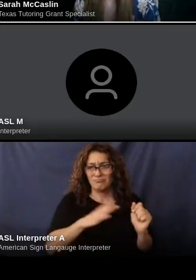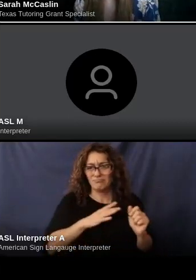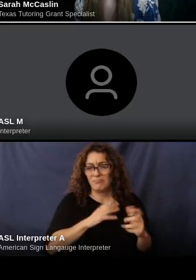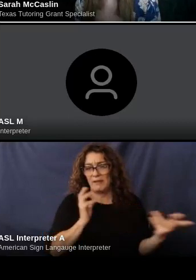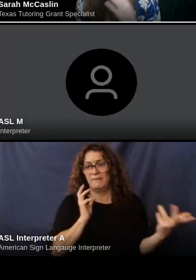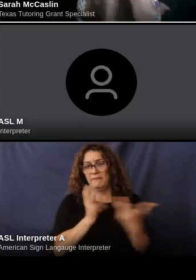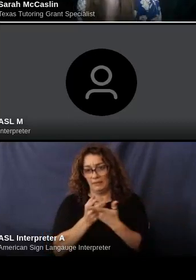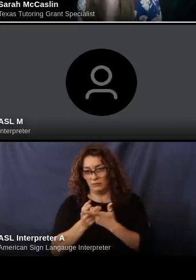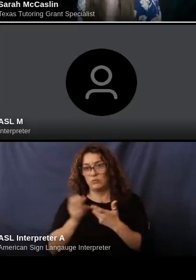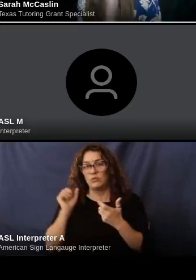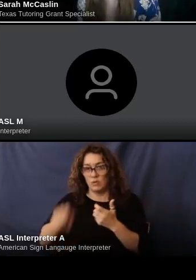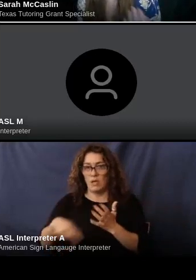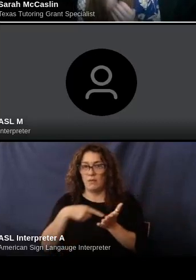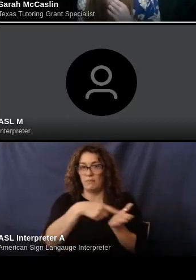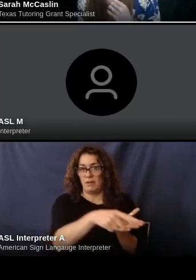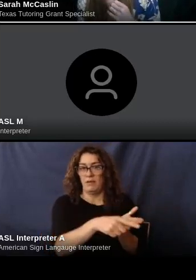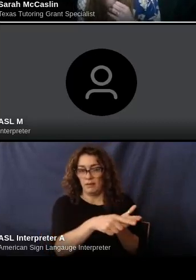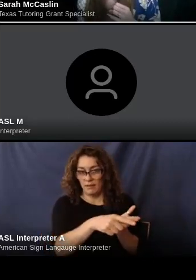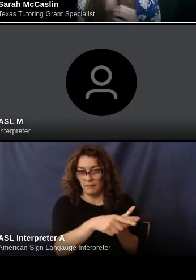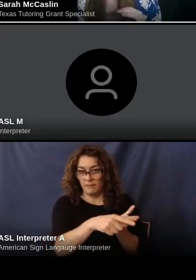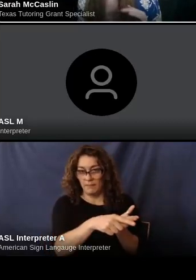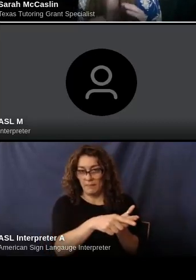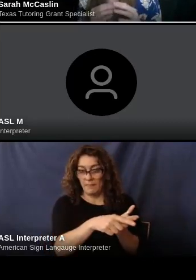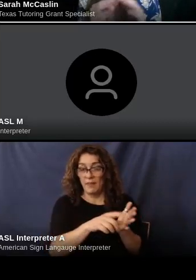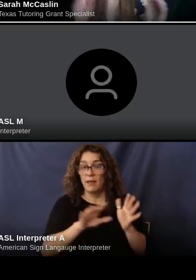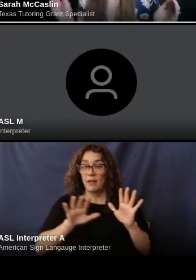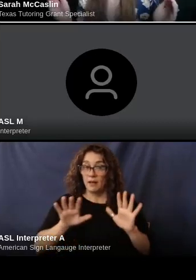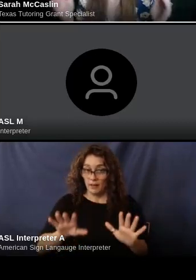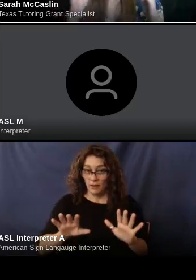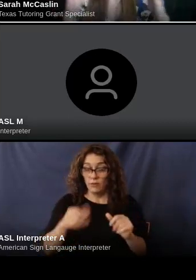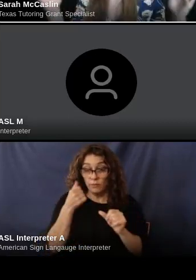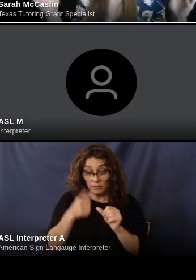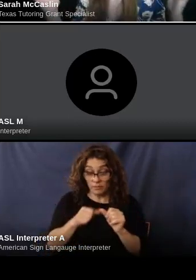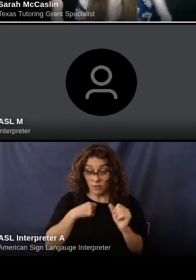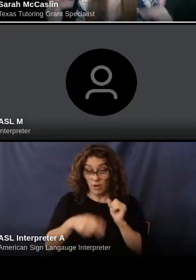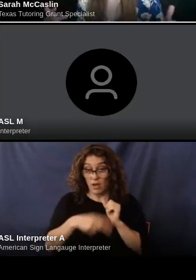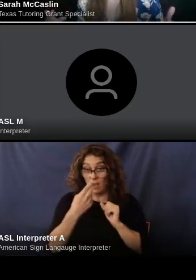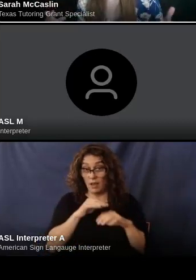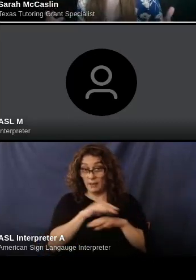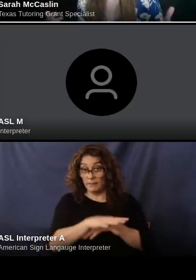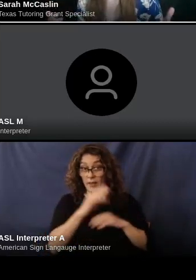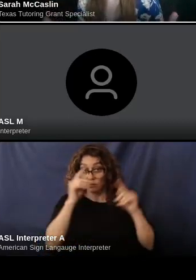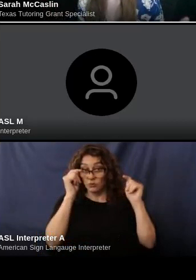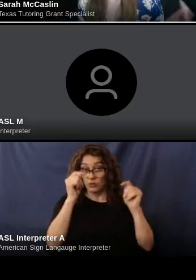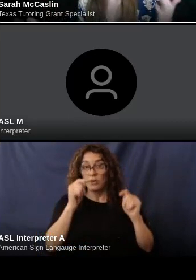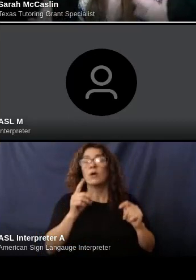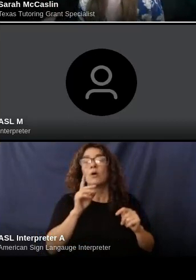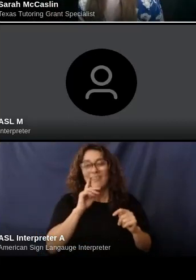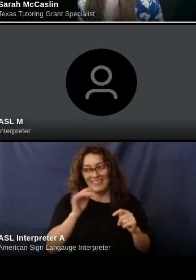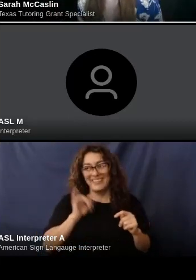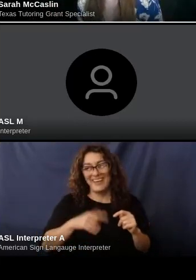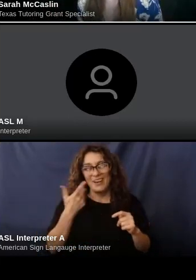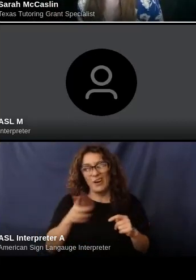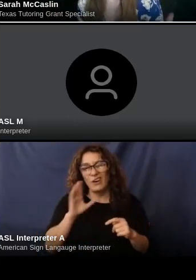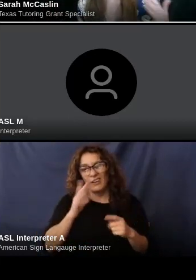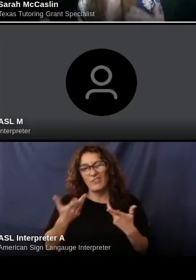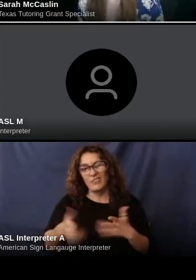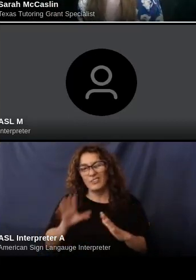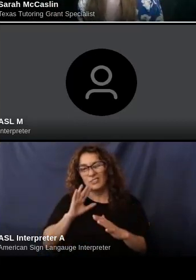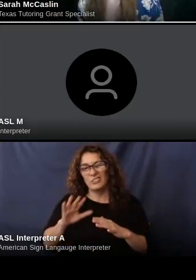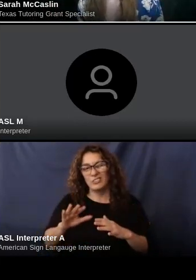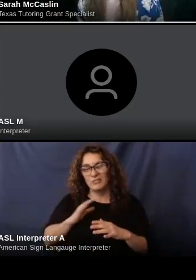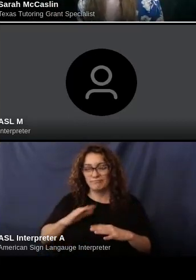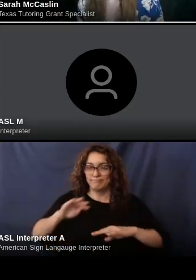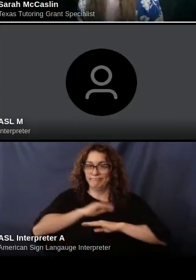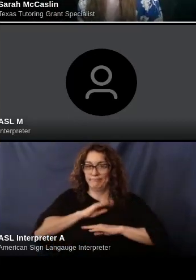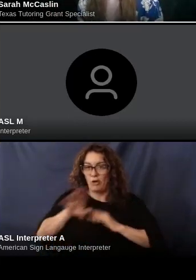to the grant. And then just keep in mind, high impact tutoring covers 45. It covers credit recovery. It